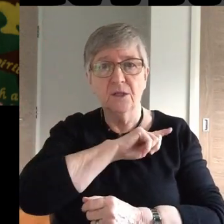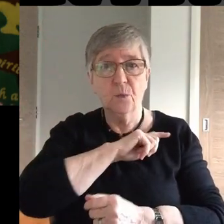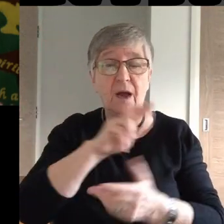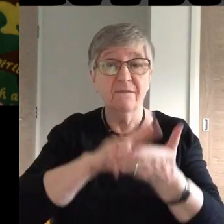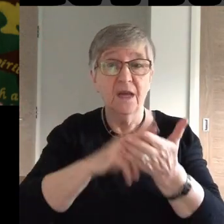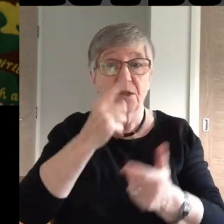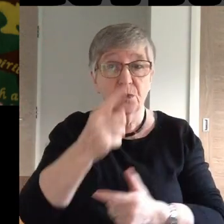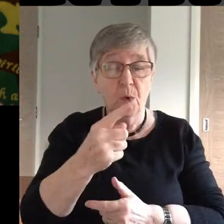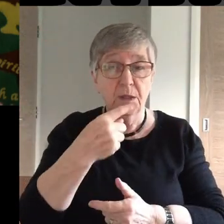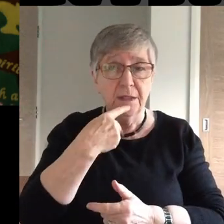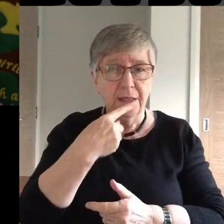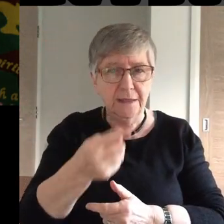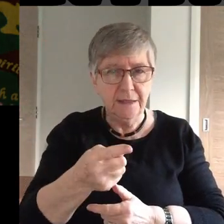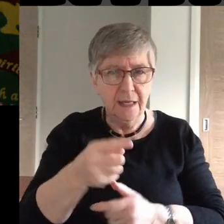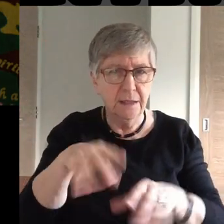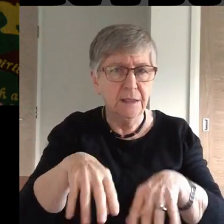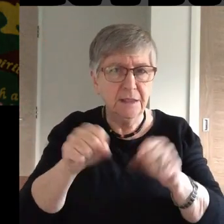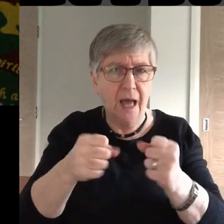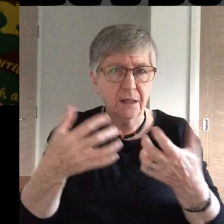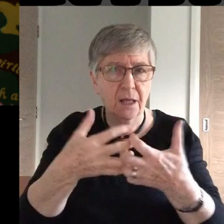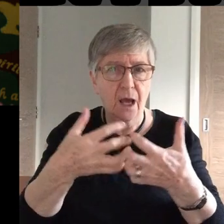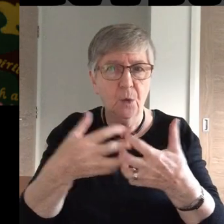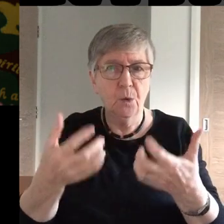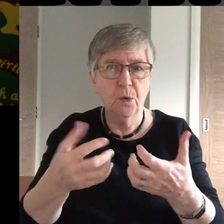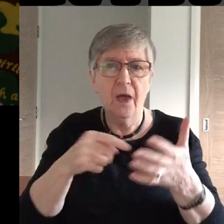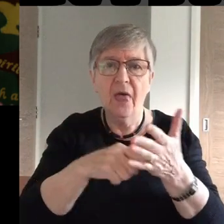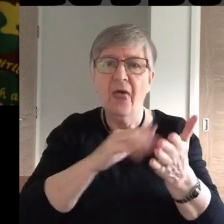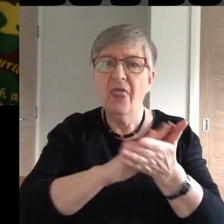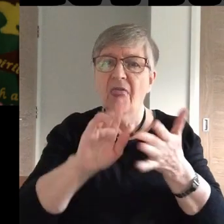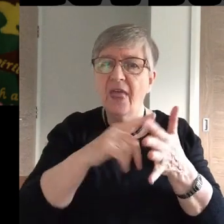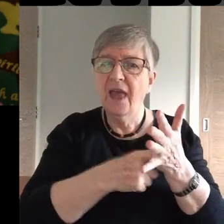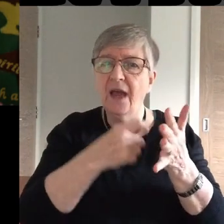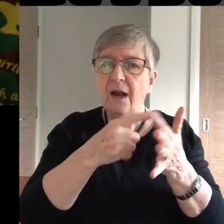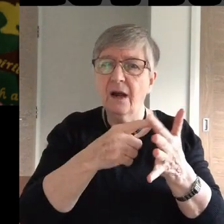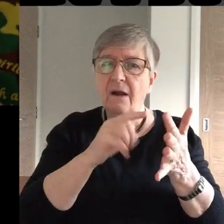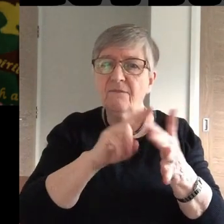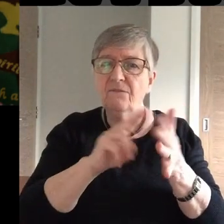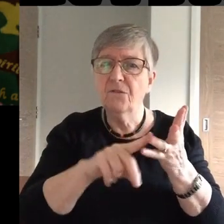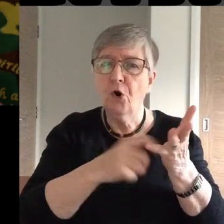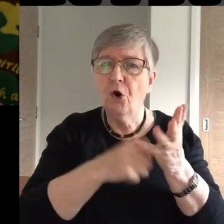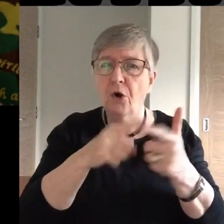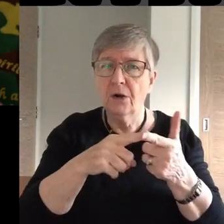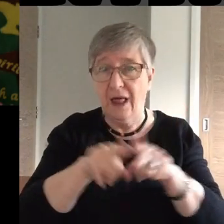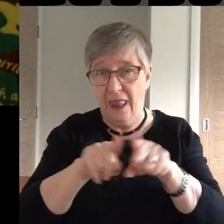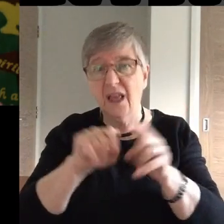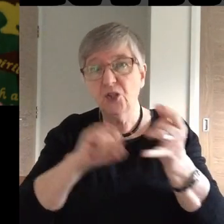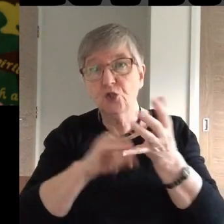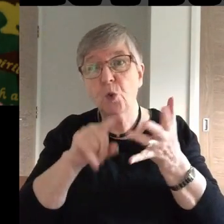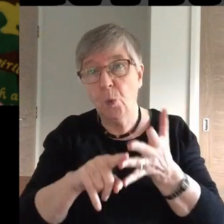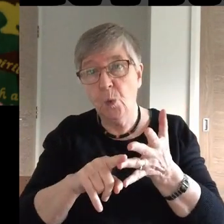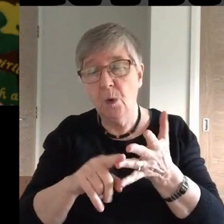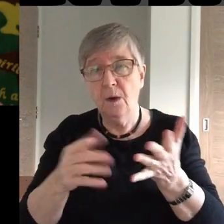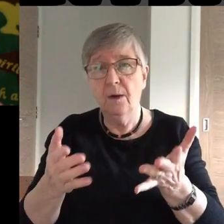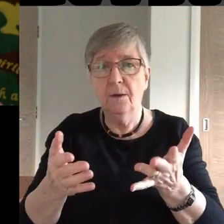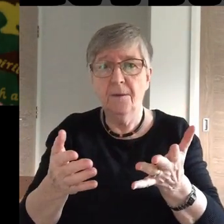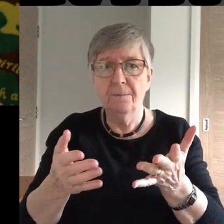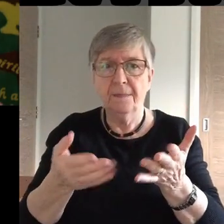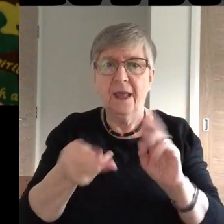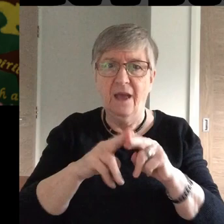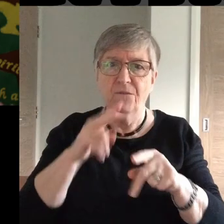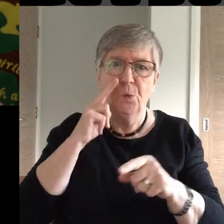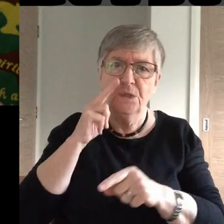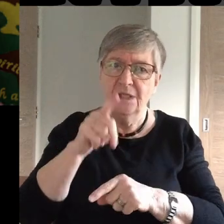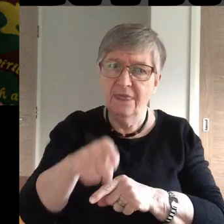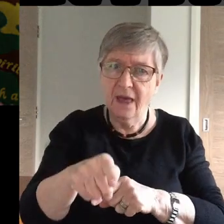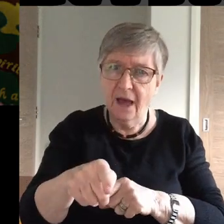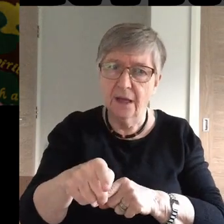in verse 1, if we look at our scriptures together, that's why we have a therefore. You know the old rule when you're reading the scriptures, if you